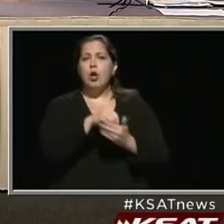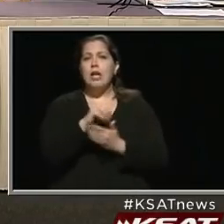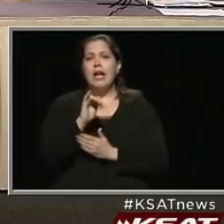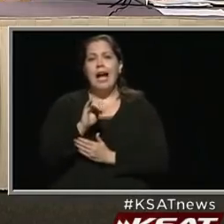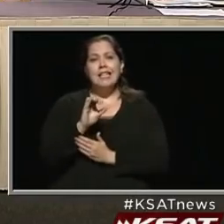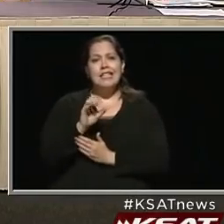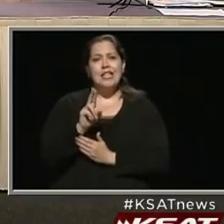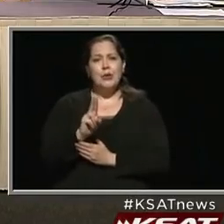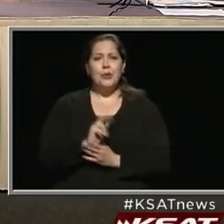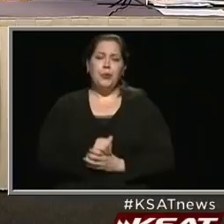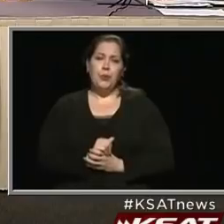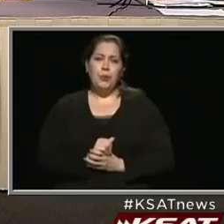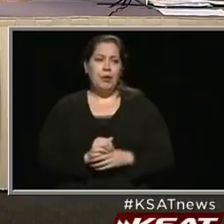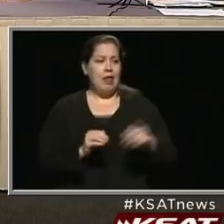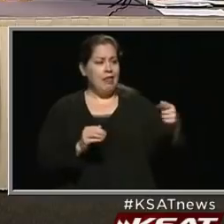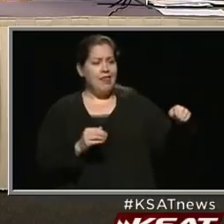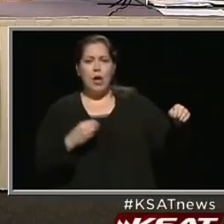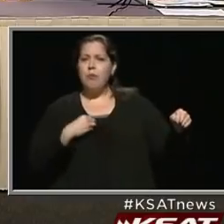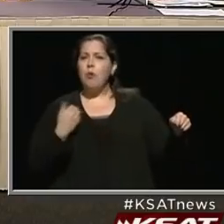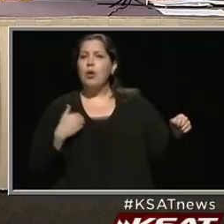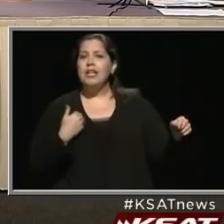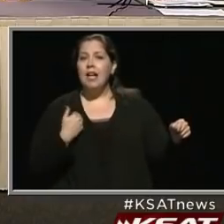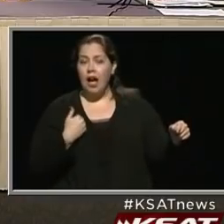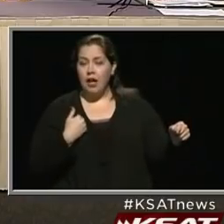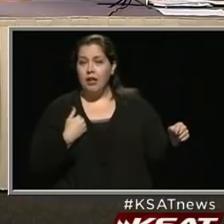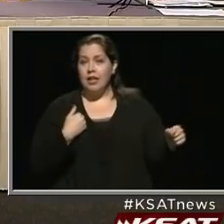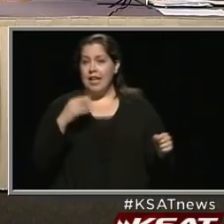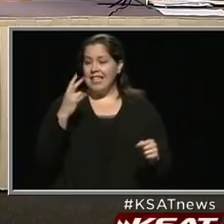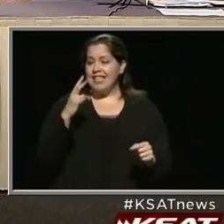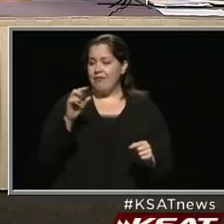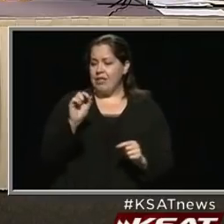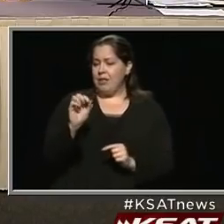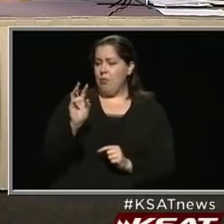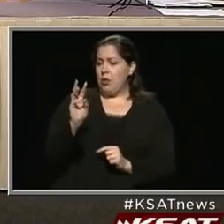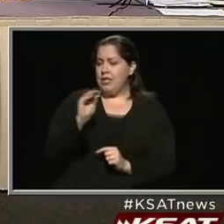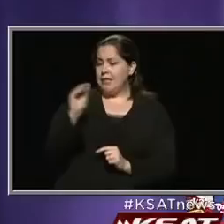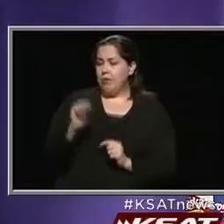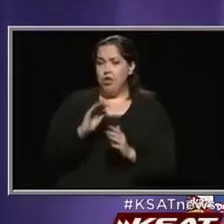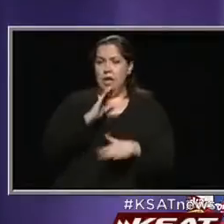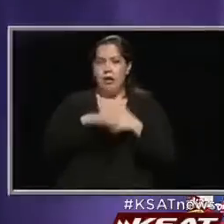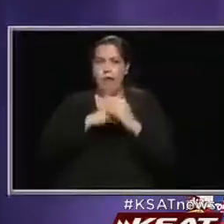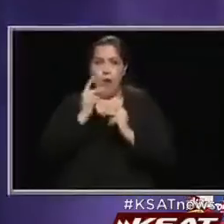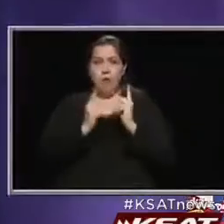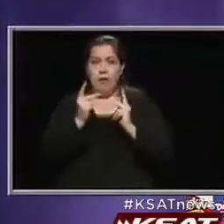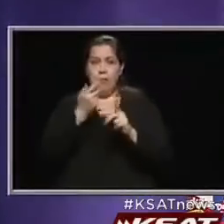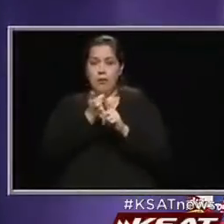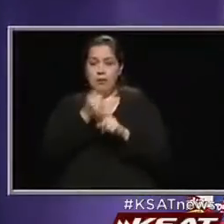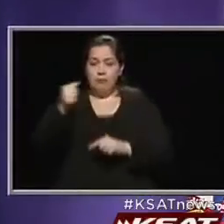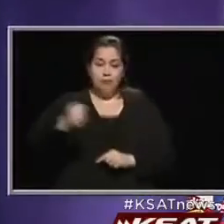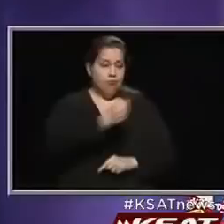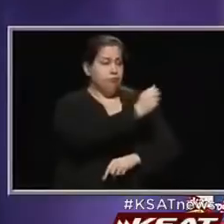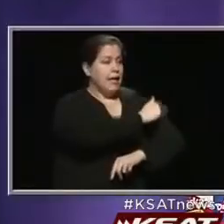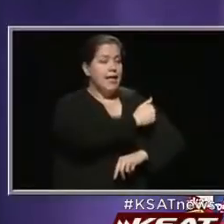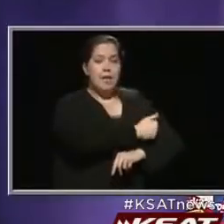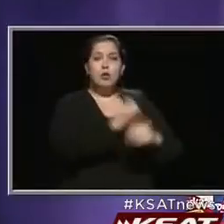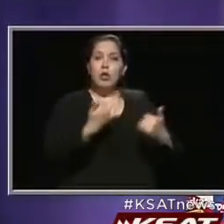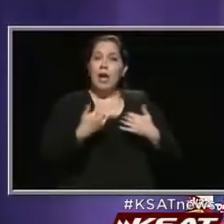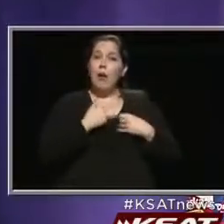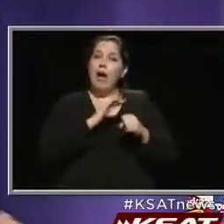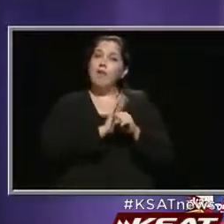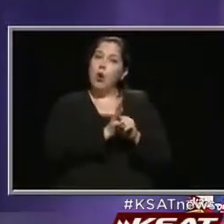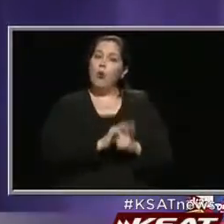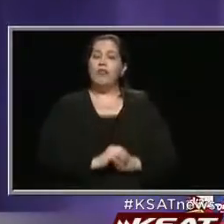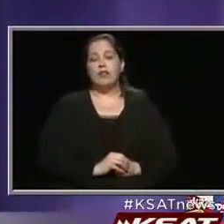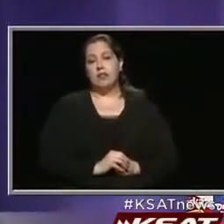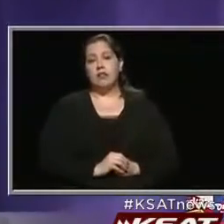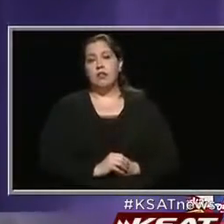ICU. They're younger people, and 17.6% of all people that are admitted to the hospital now have COVID. So